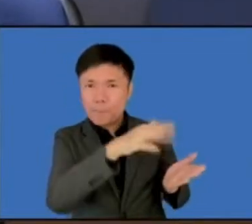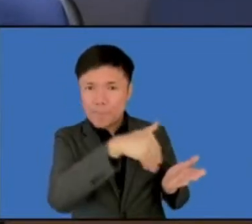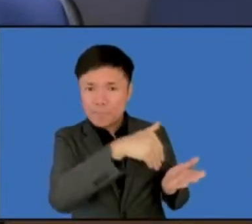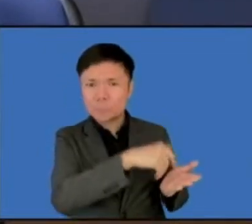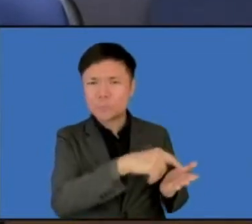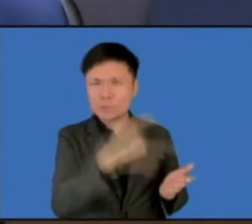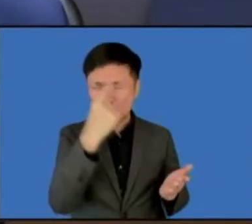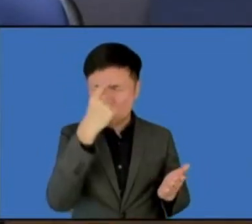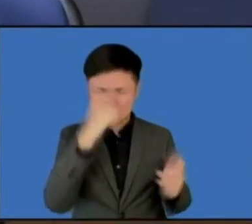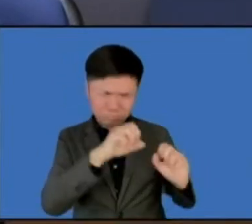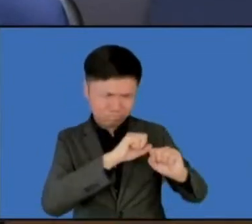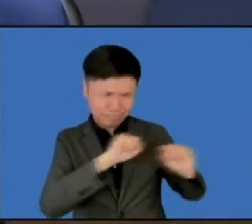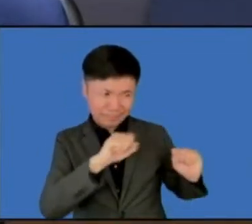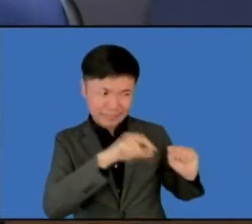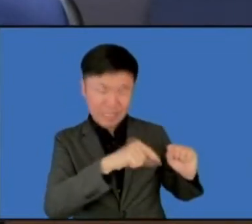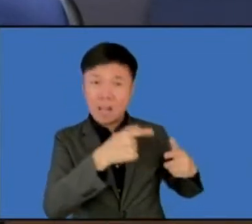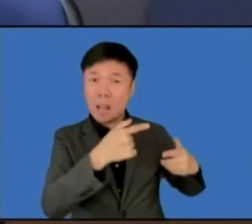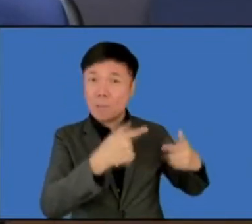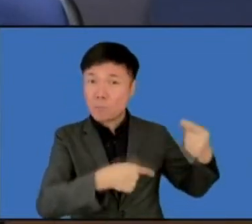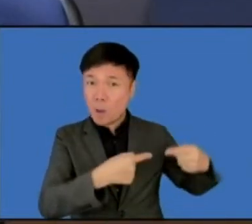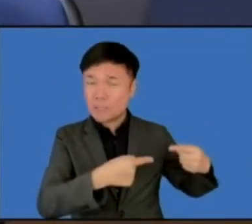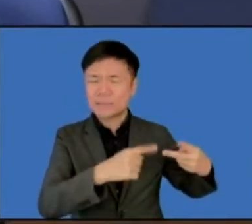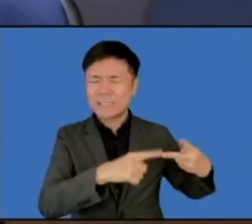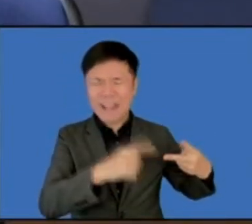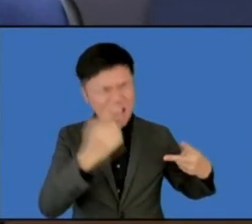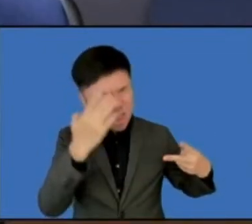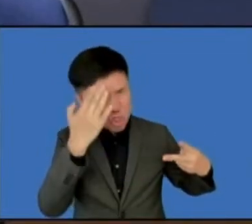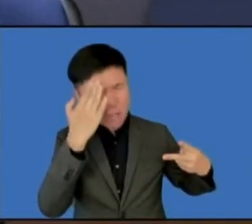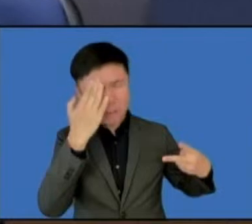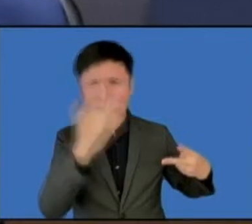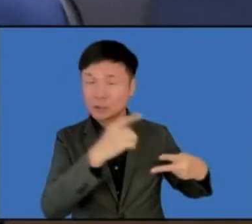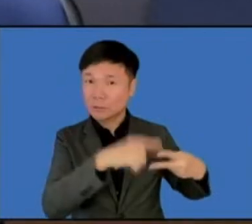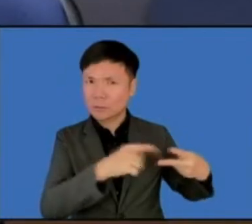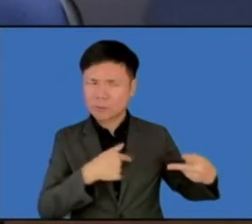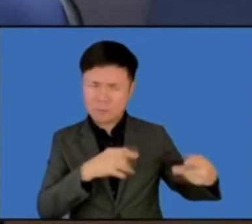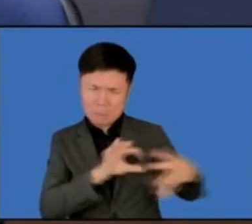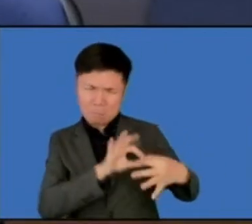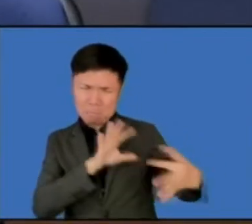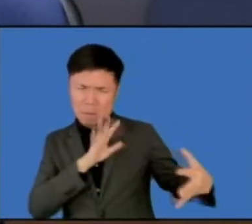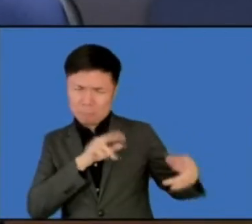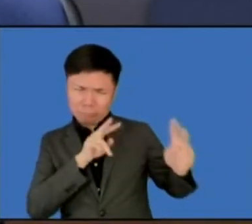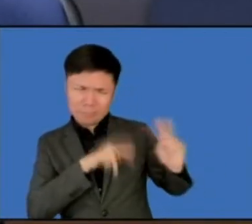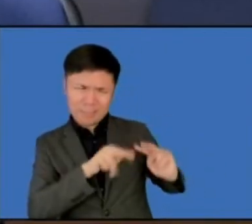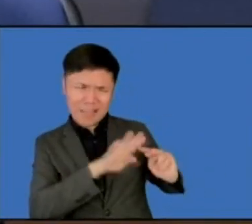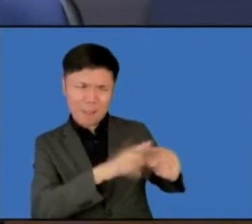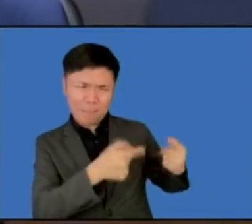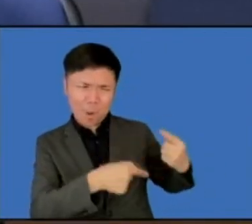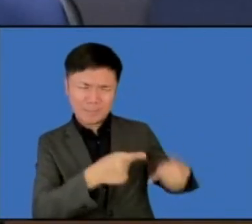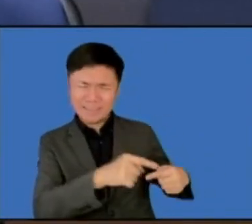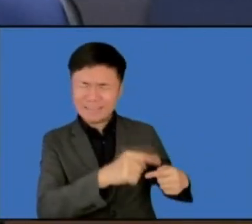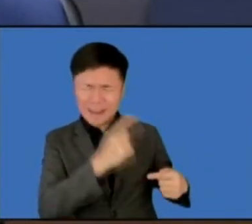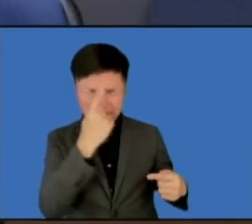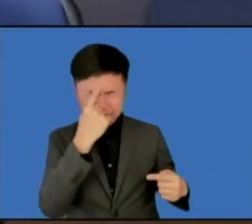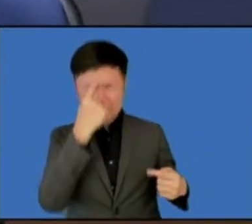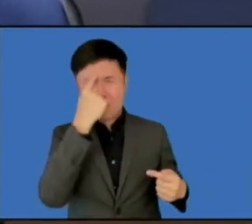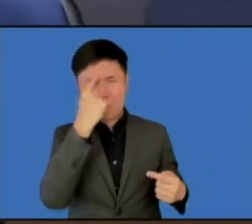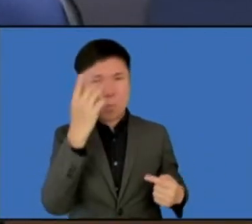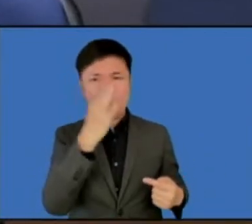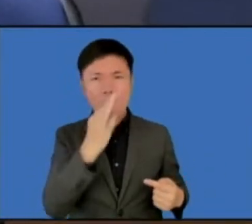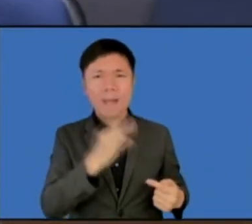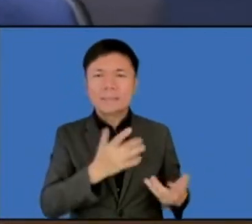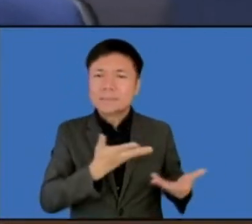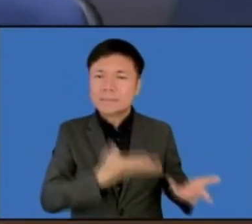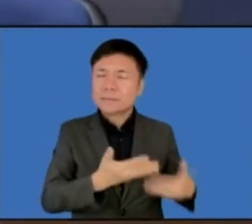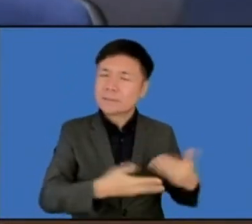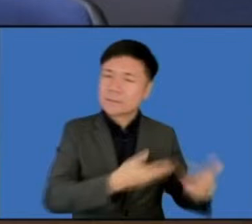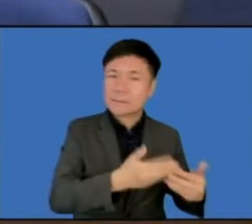methods. Knowledge and method is neither separated from researchers or politics and beliefs, nor from the structures in which we operate,